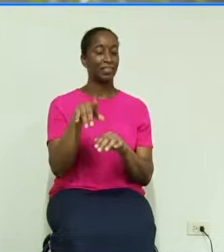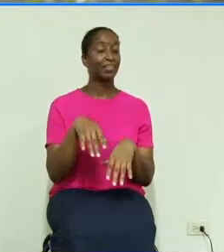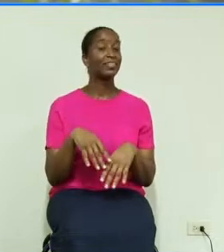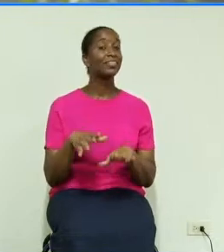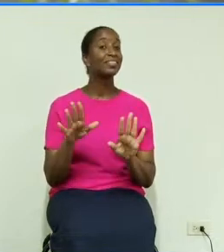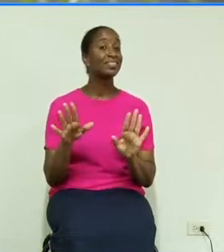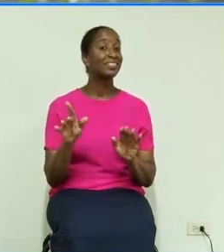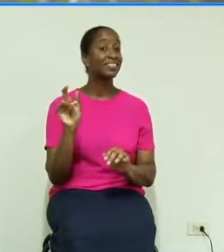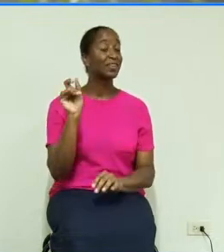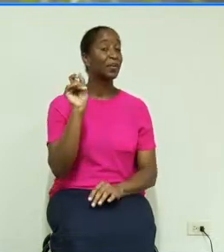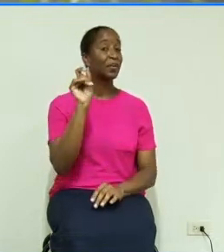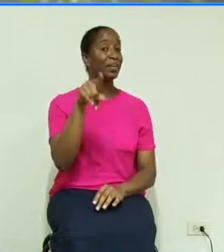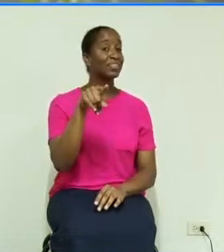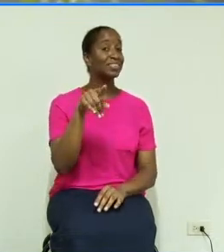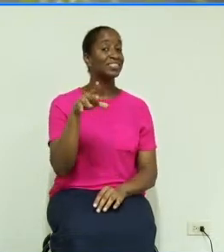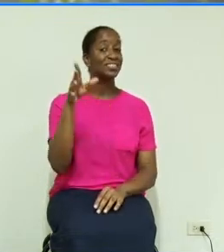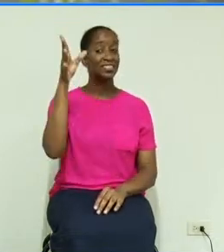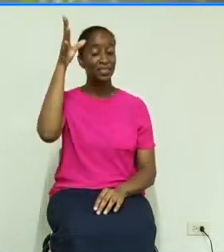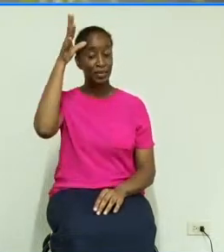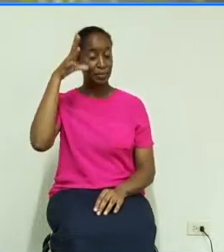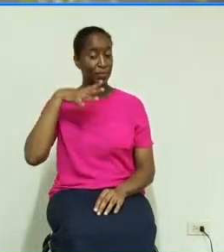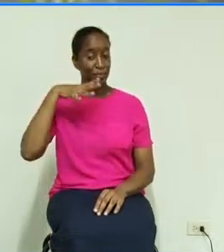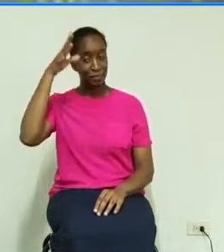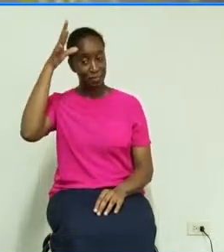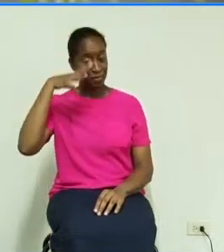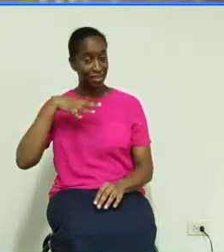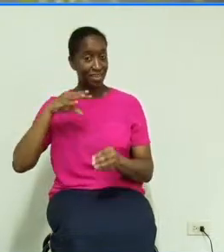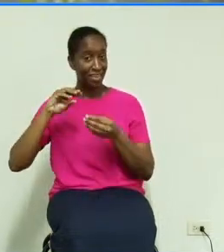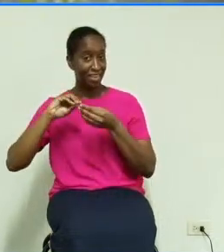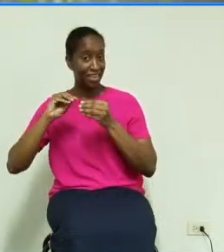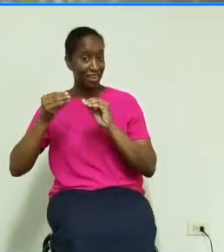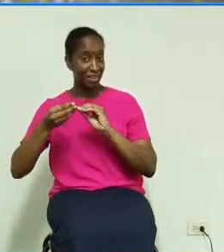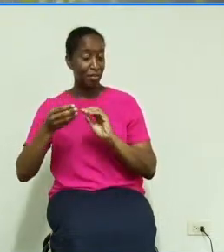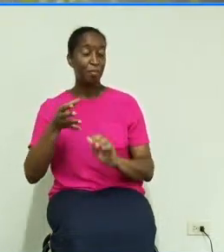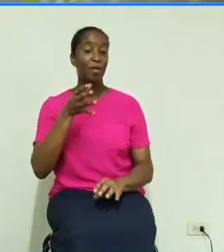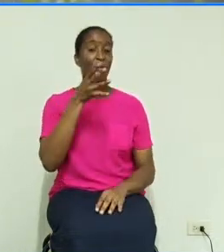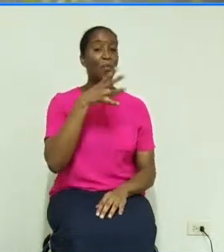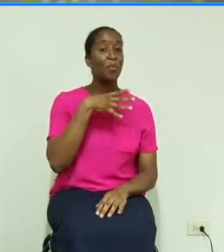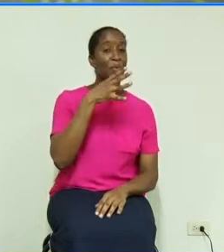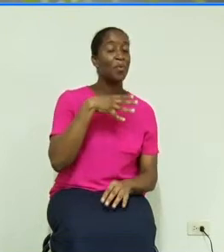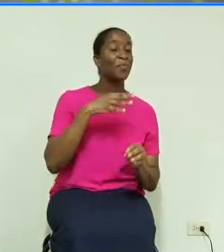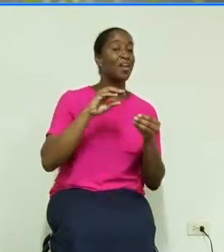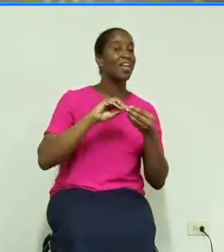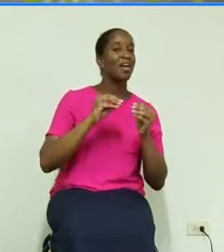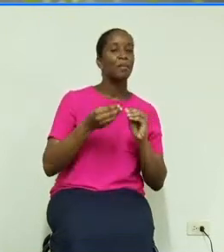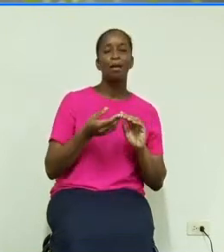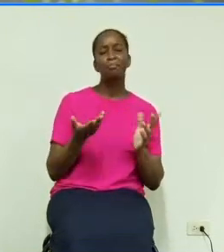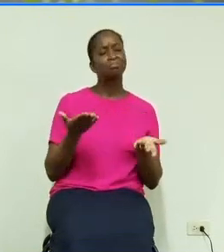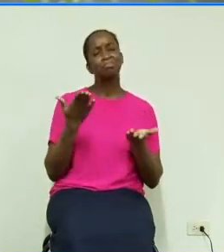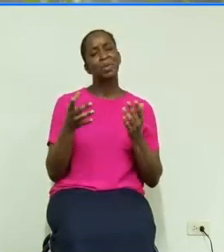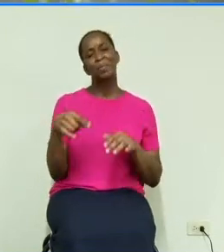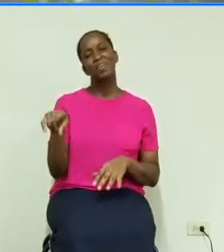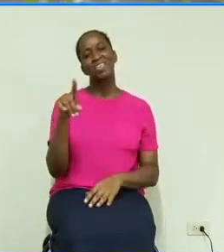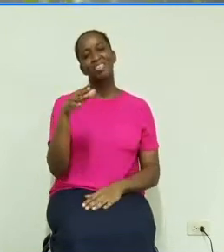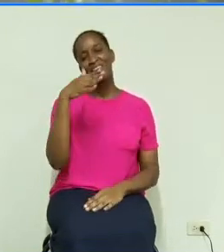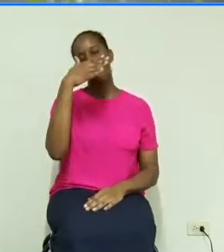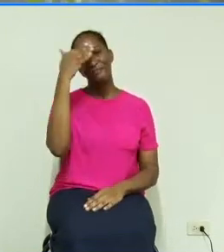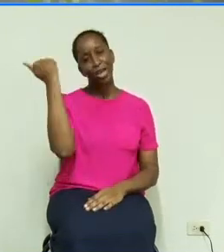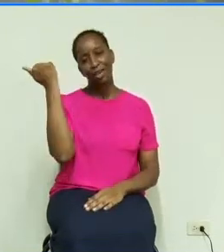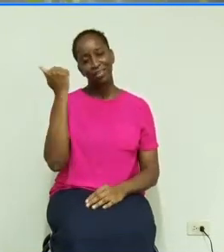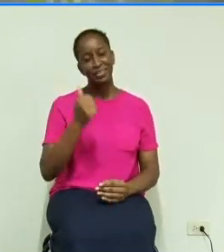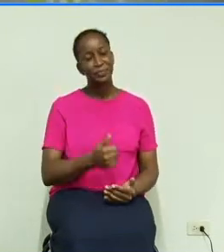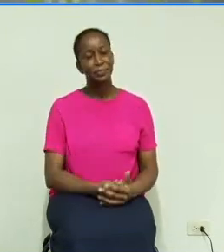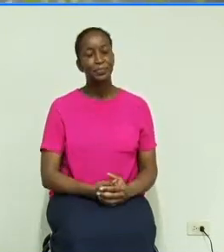on the quota, right? That's okay if you don't want to answer the No, quota I think question. they just forgot. But I also want